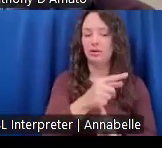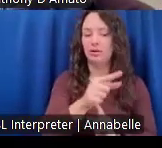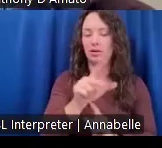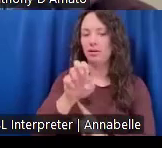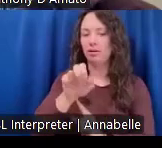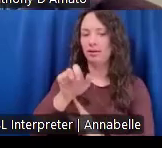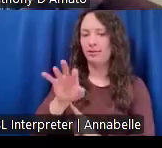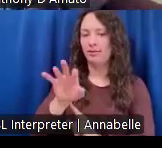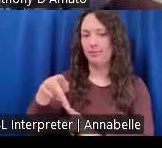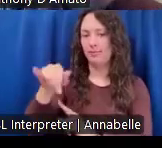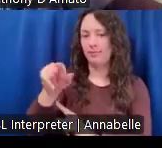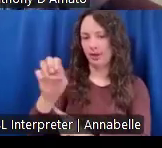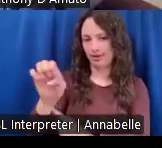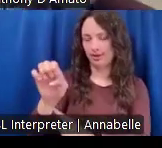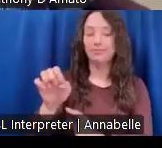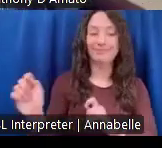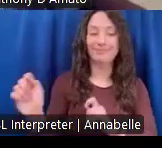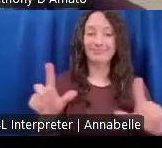slide.